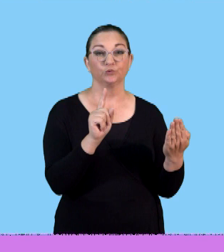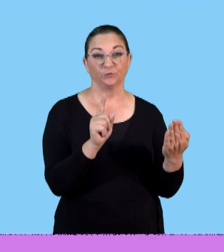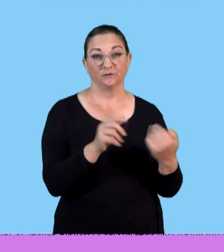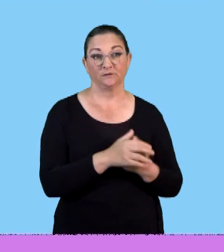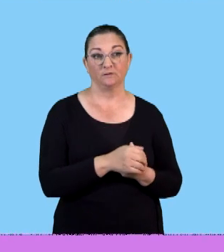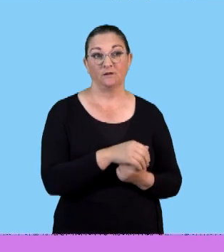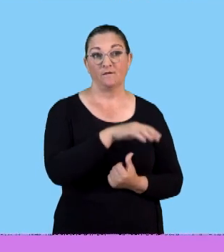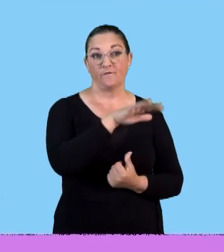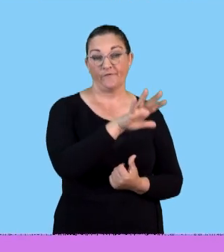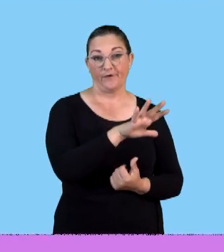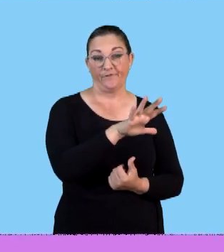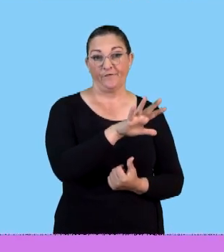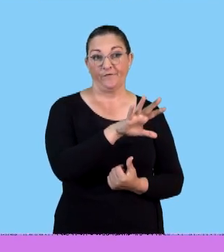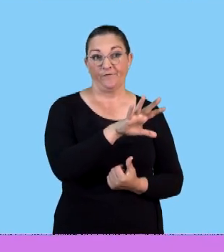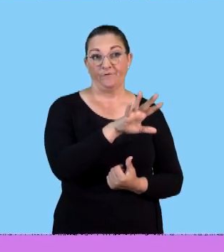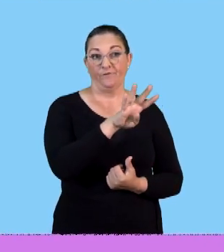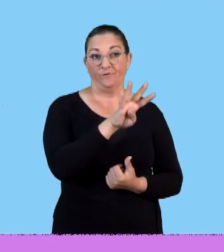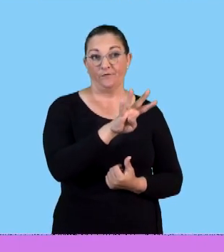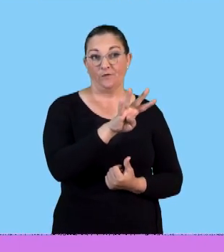us a cost of